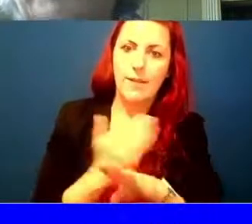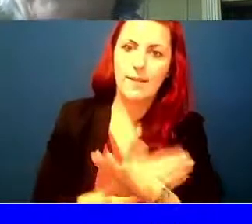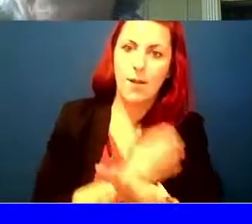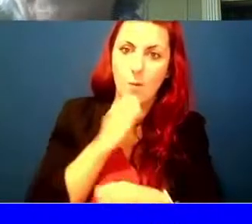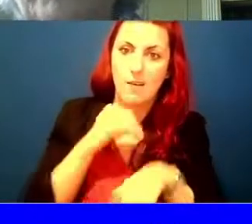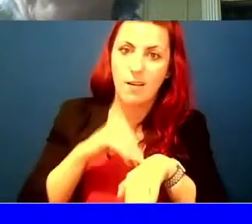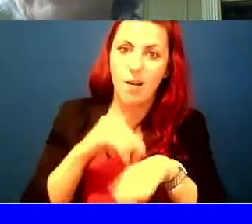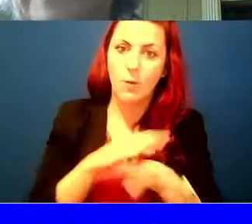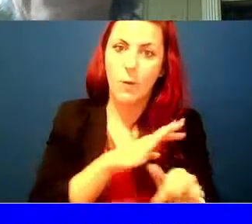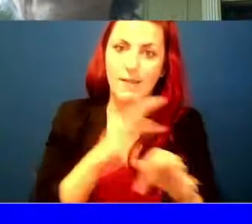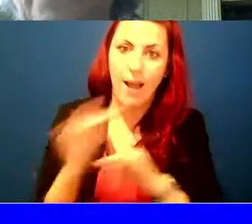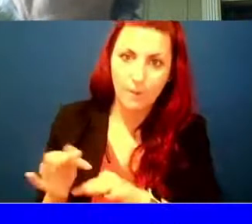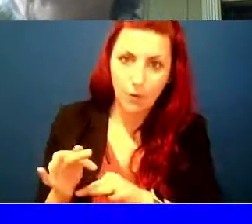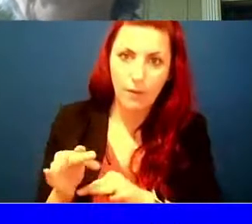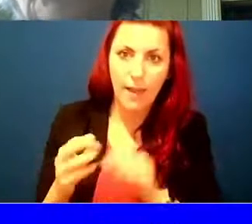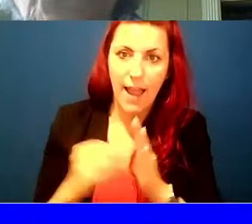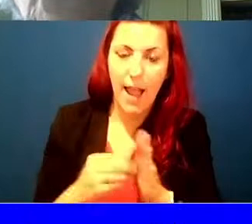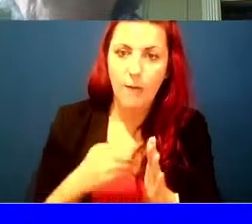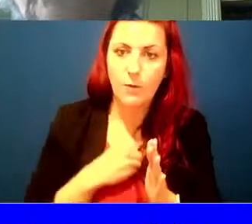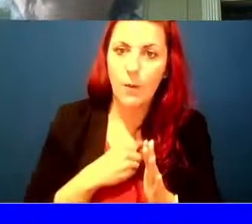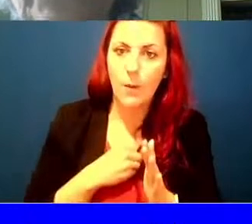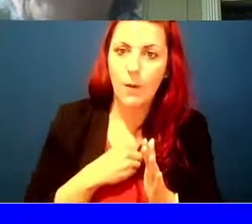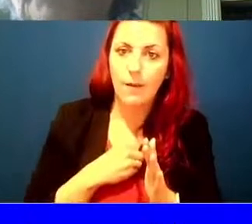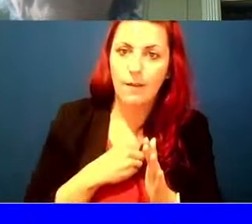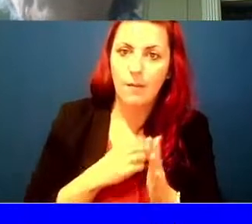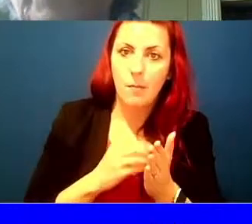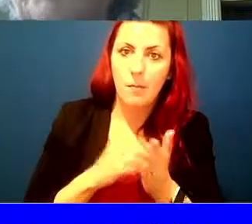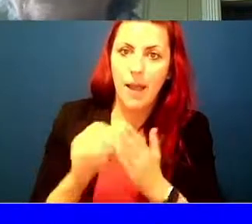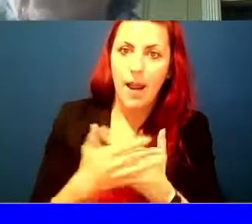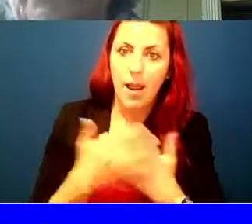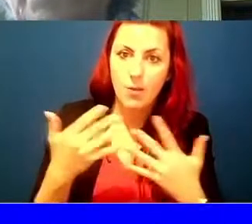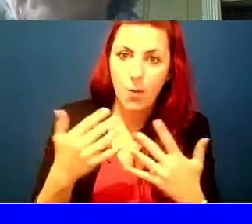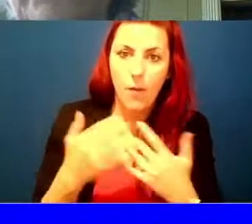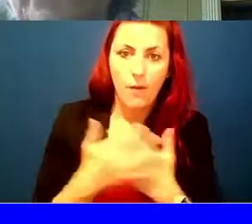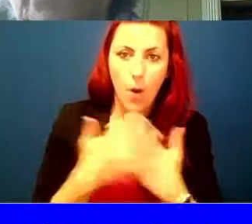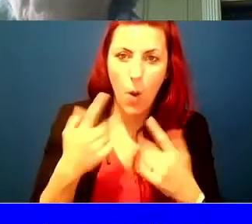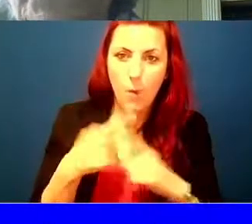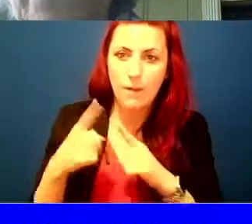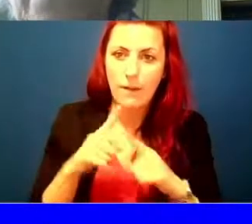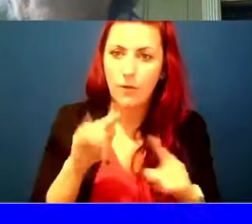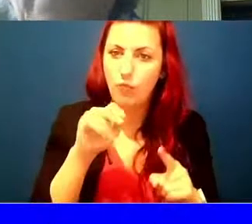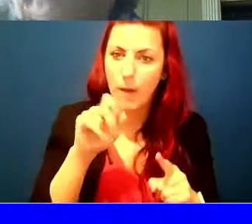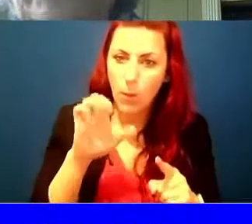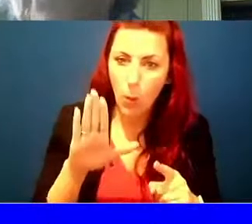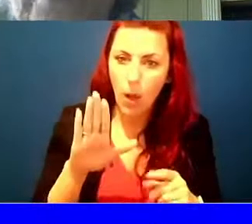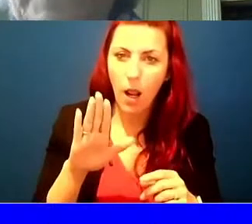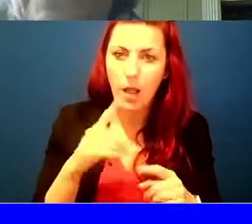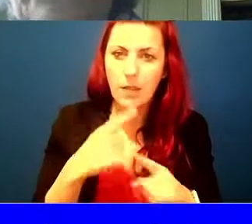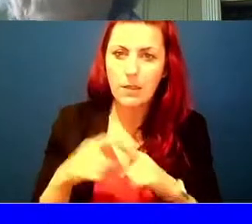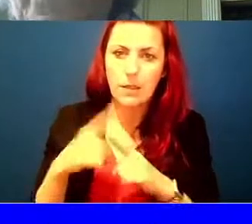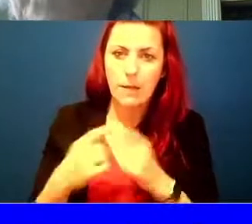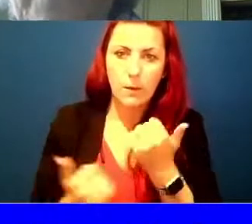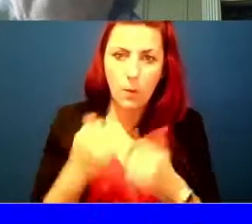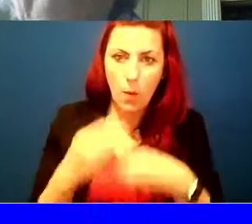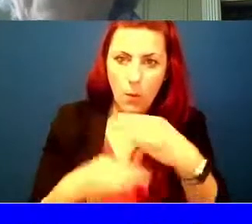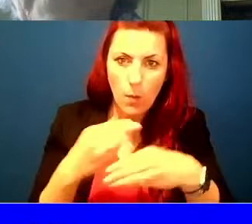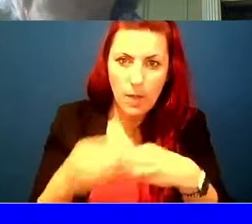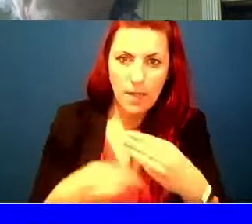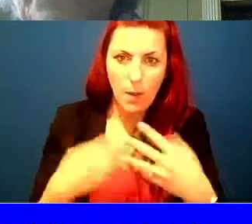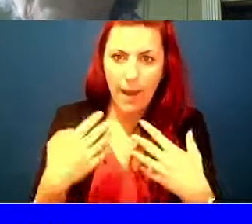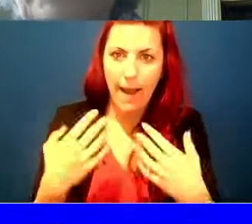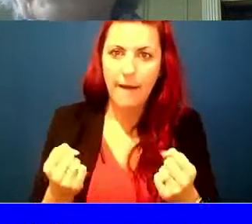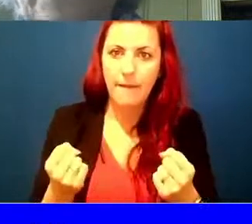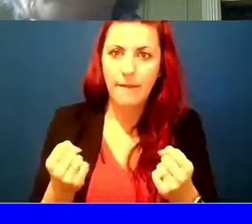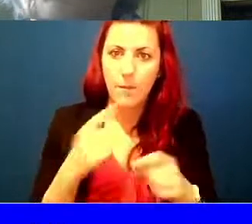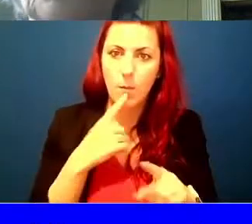in place and to keep people safe. And we know the various tribunals and the cost of those in terms of race and others. And